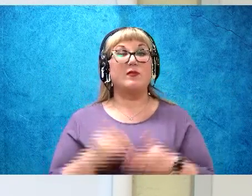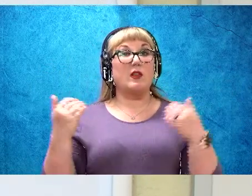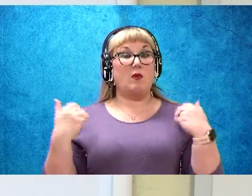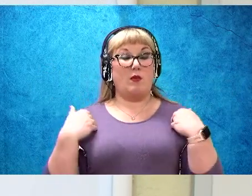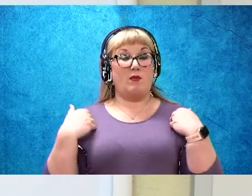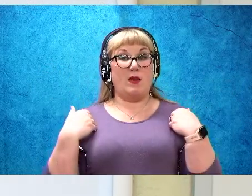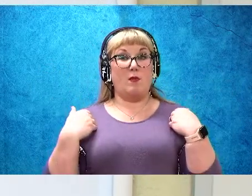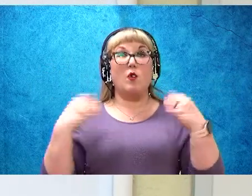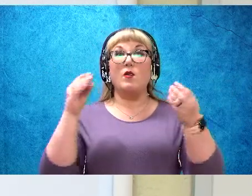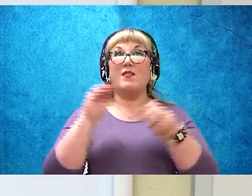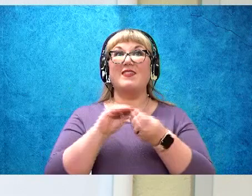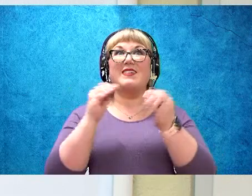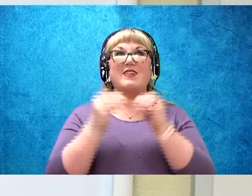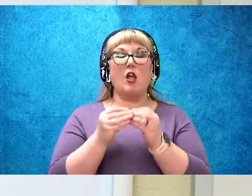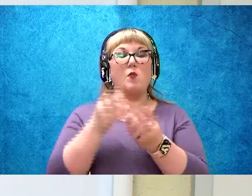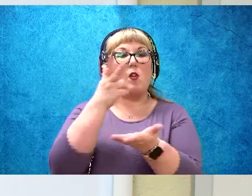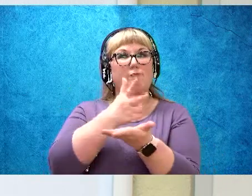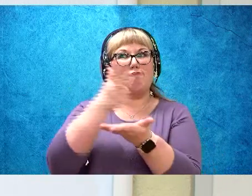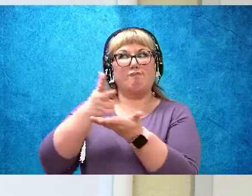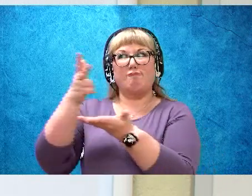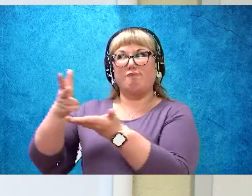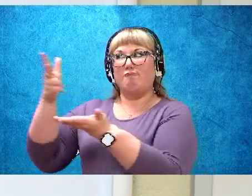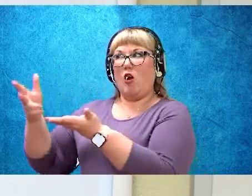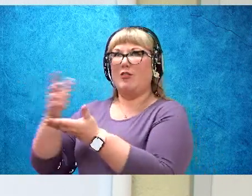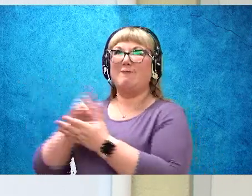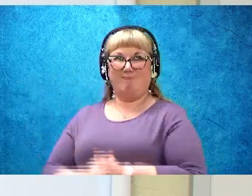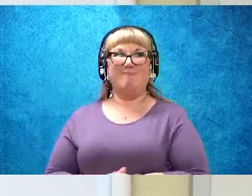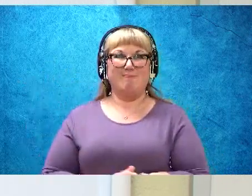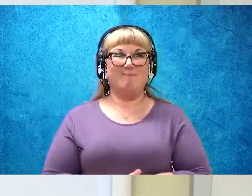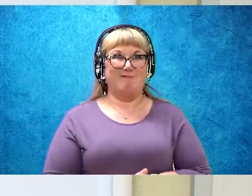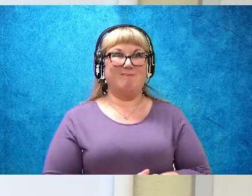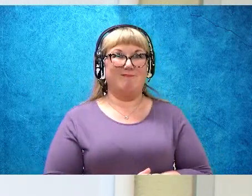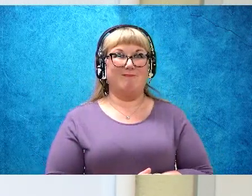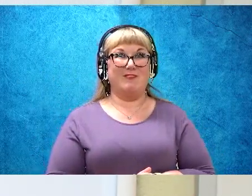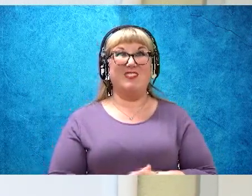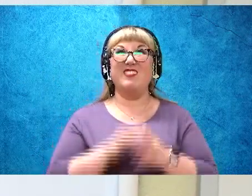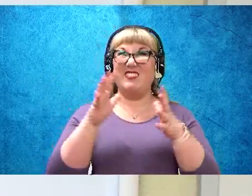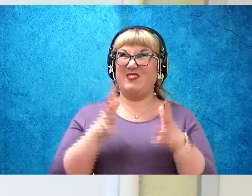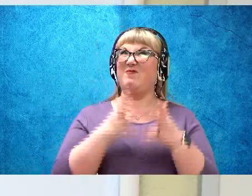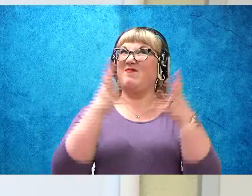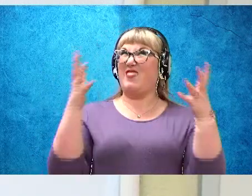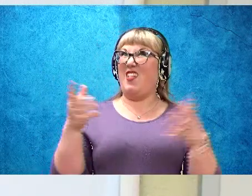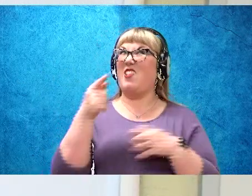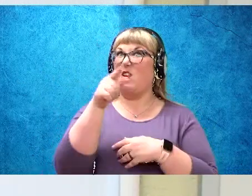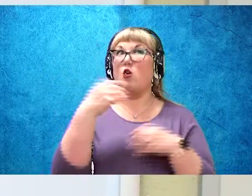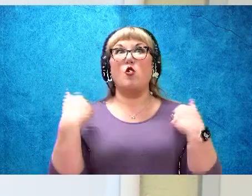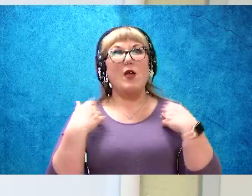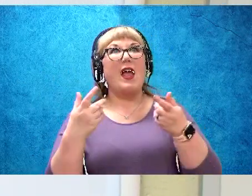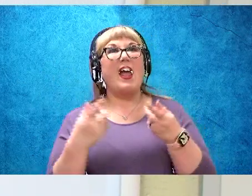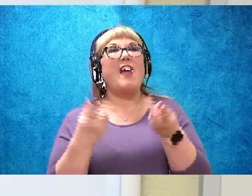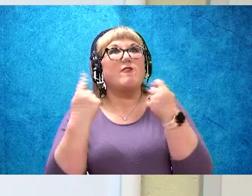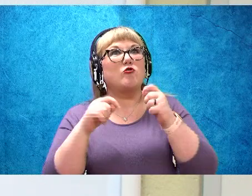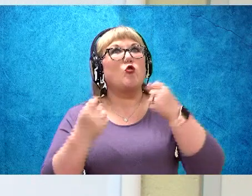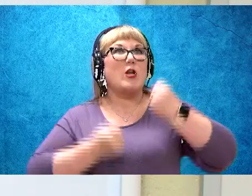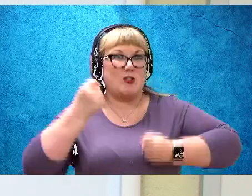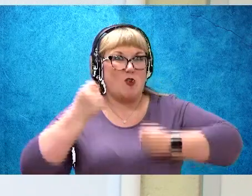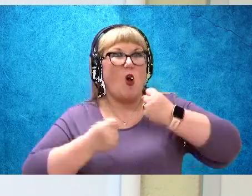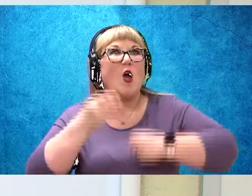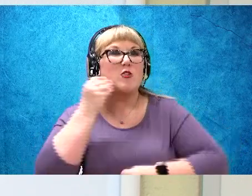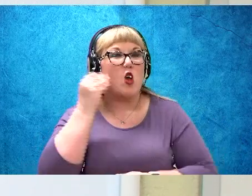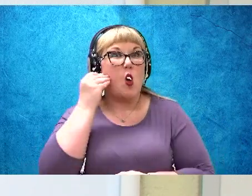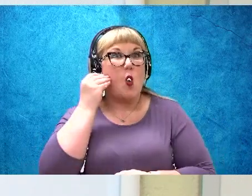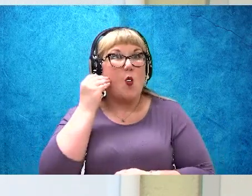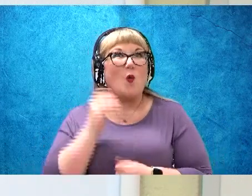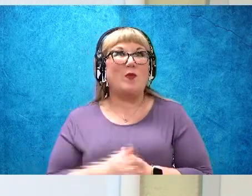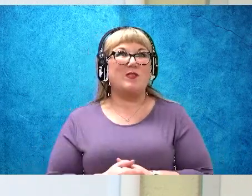have our number parking lot. And a lot of you have toy cars at home or some